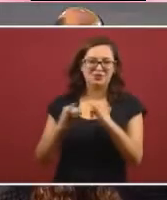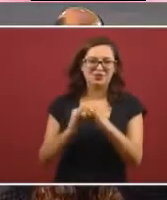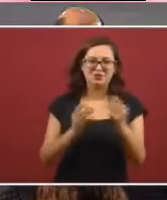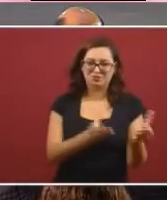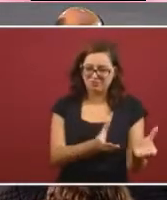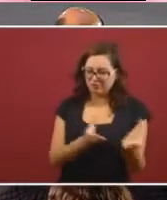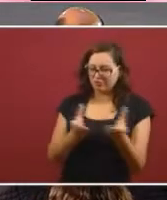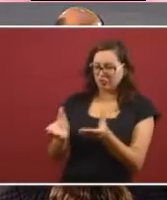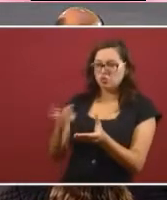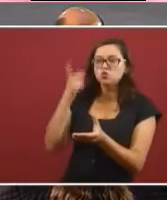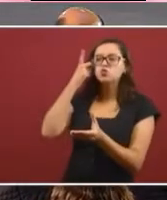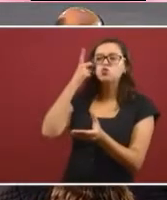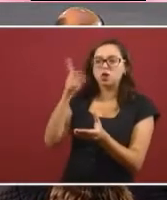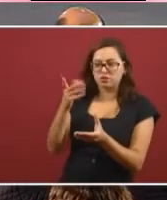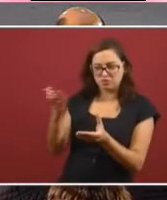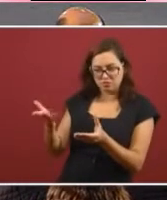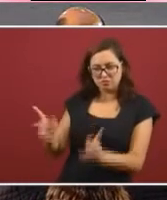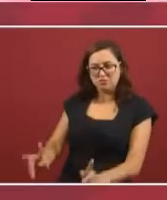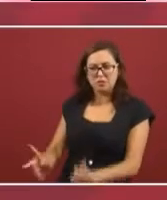and they resolve